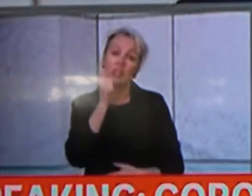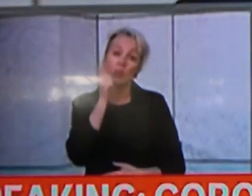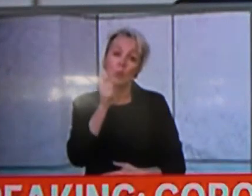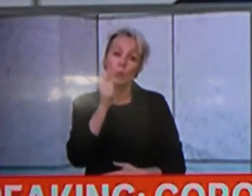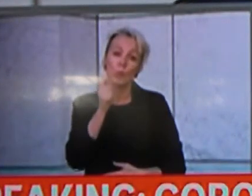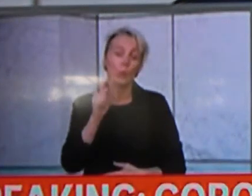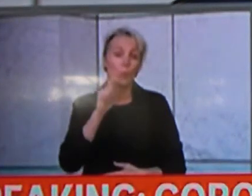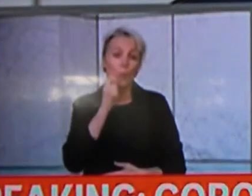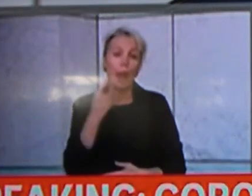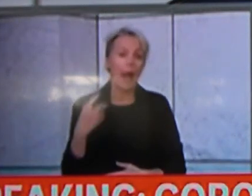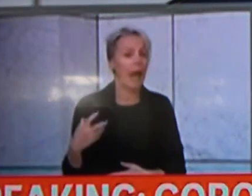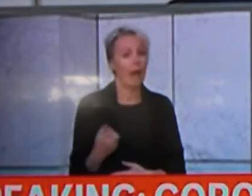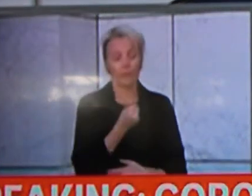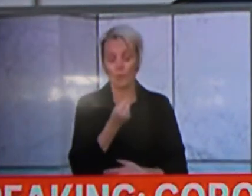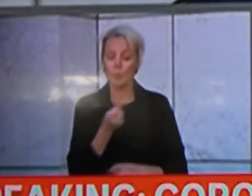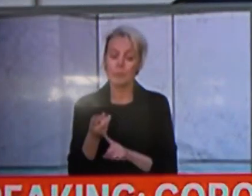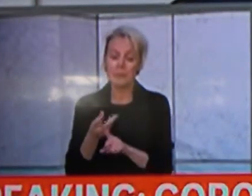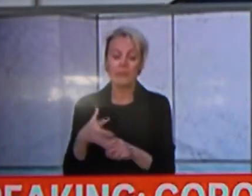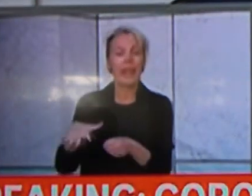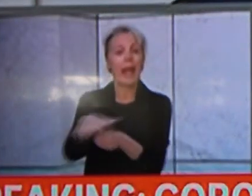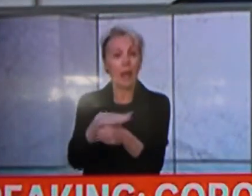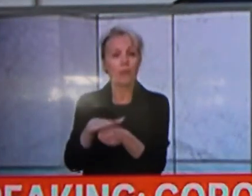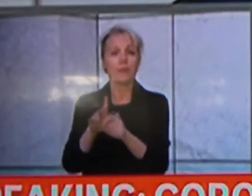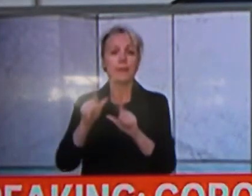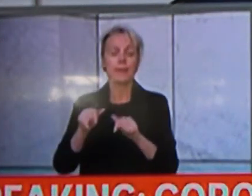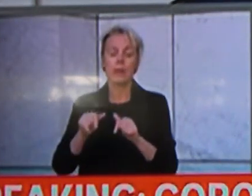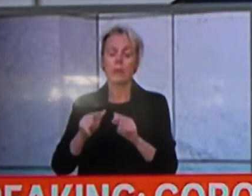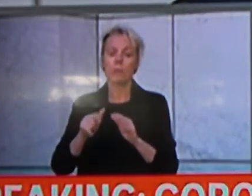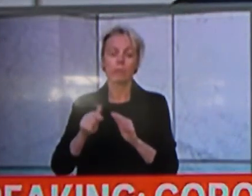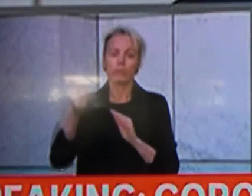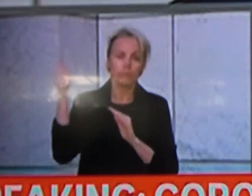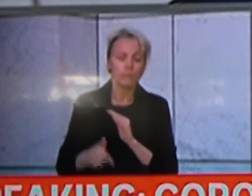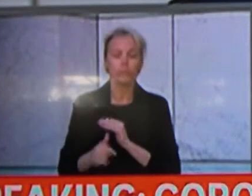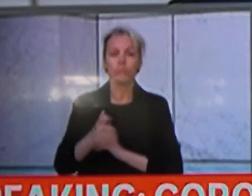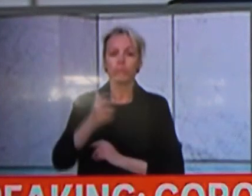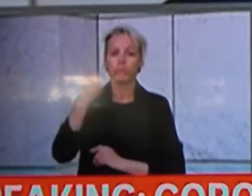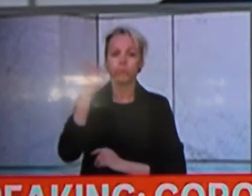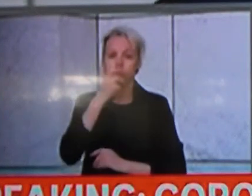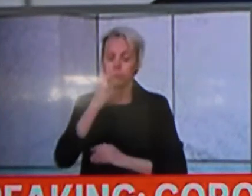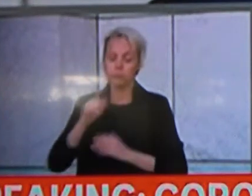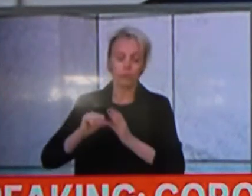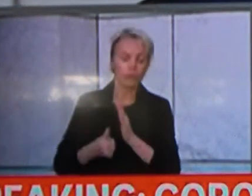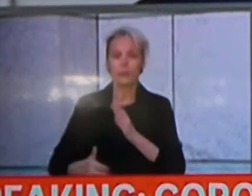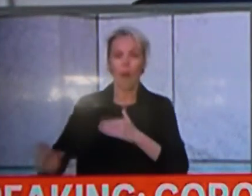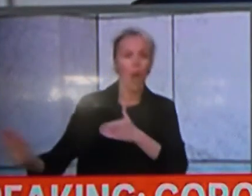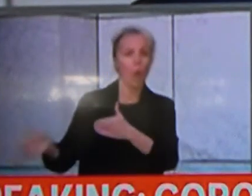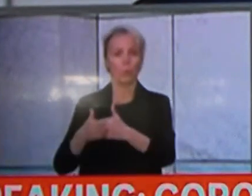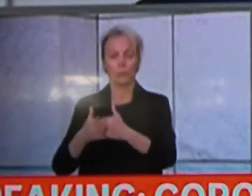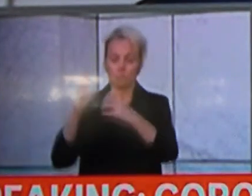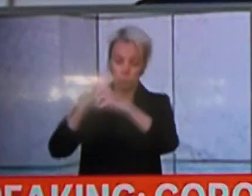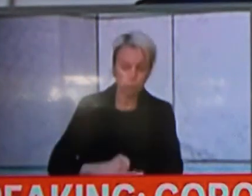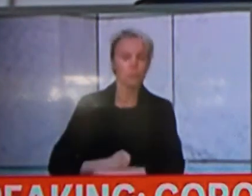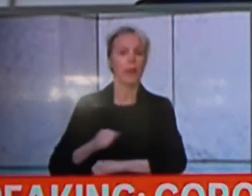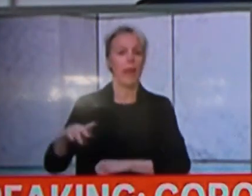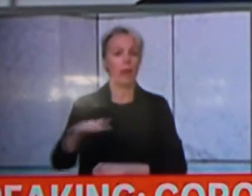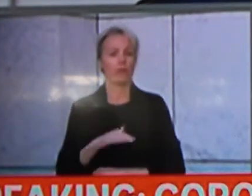will be need for, in particular locations, for more extreme measures to be taken. And that is exactly why I took the